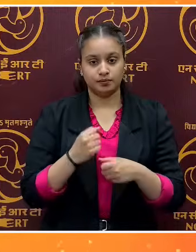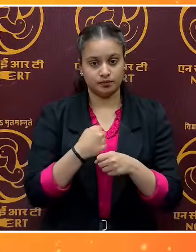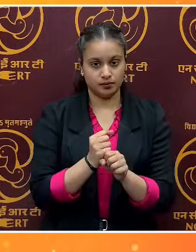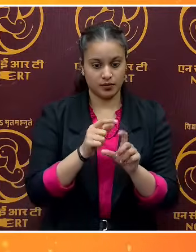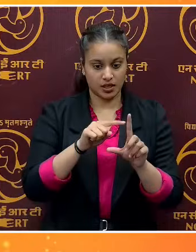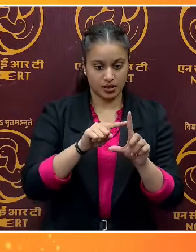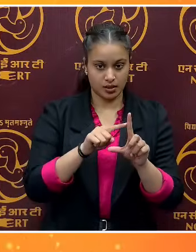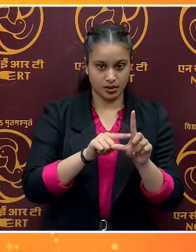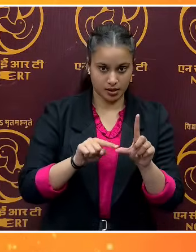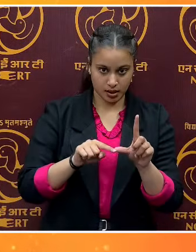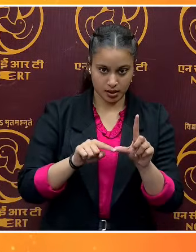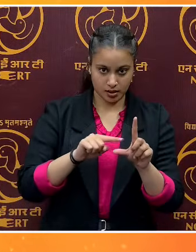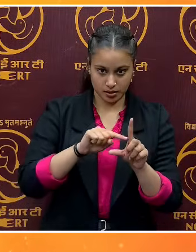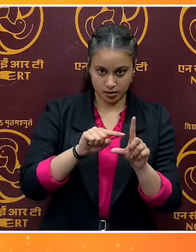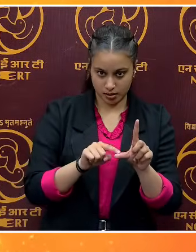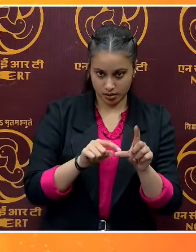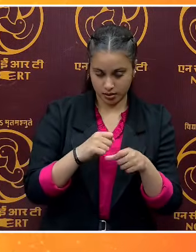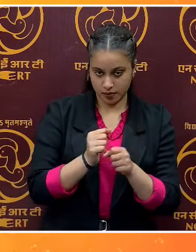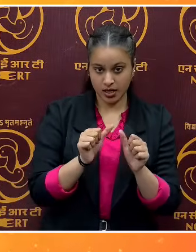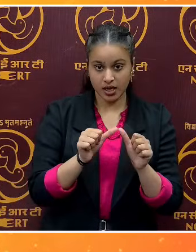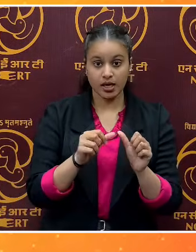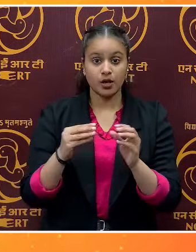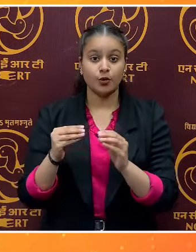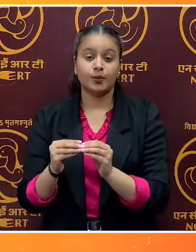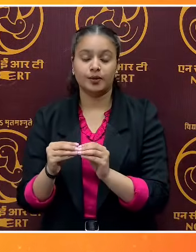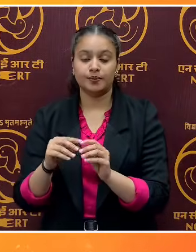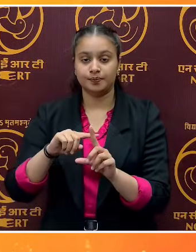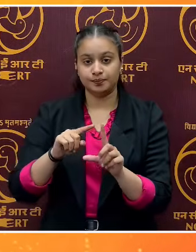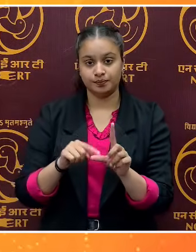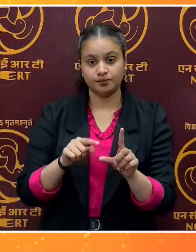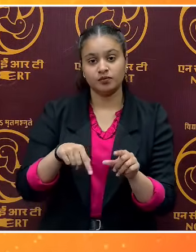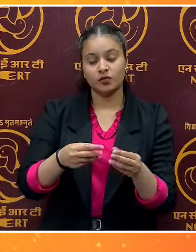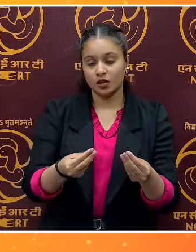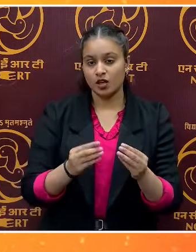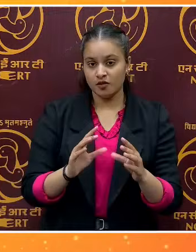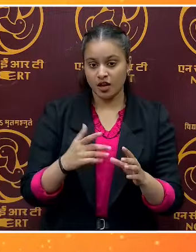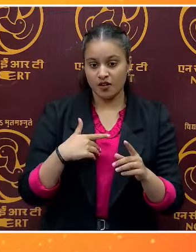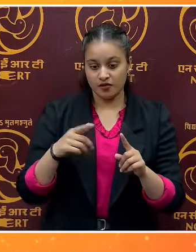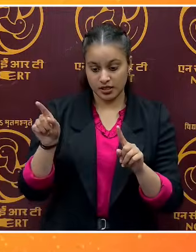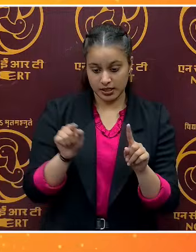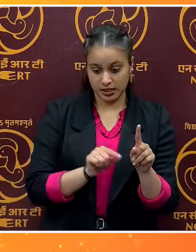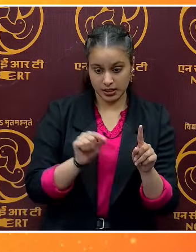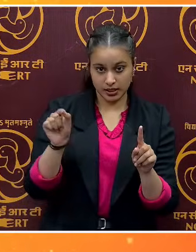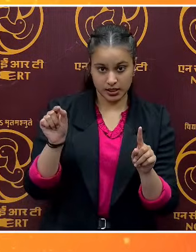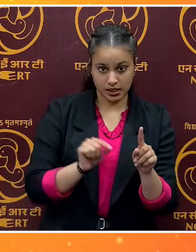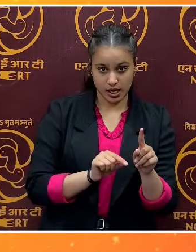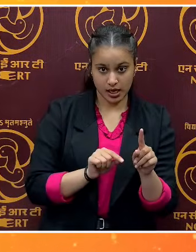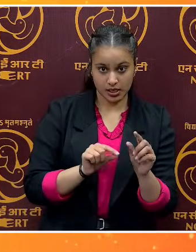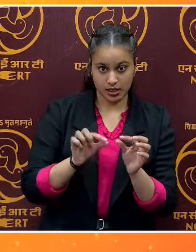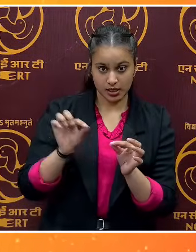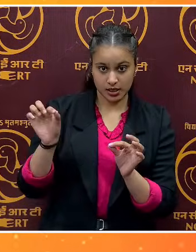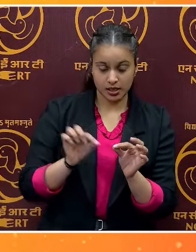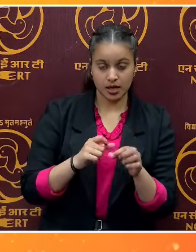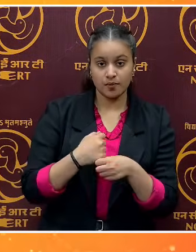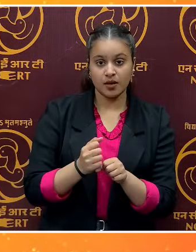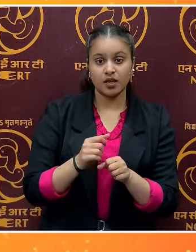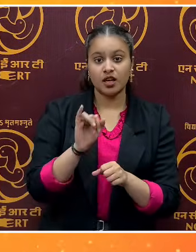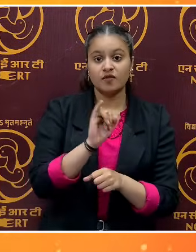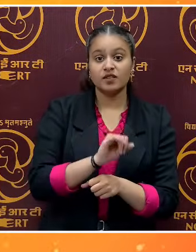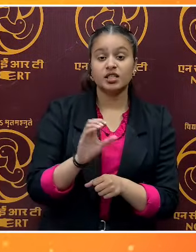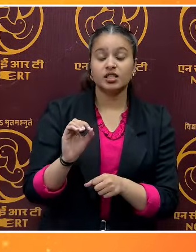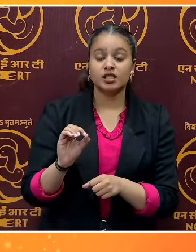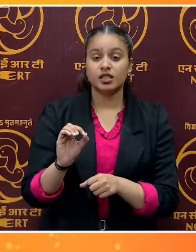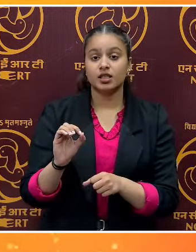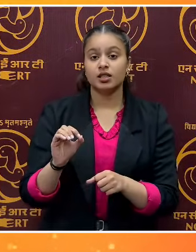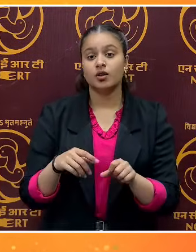right angle at A and B. It is given that the diagonal is making angle 60 degrees